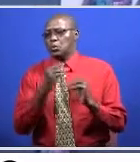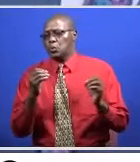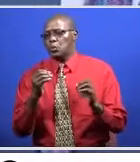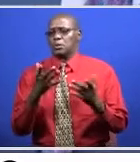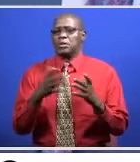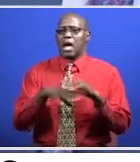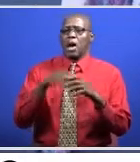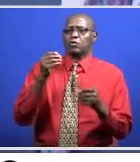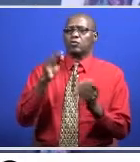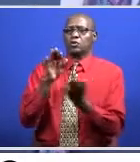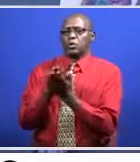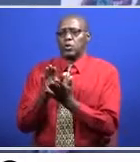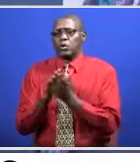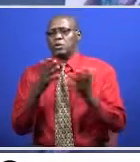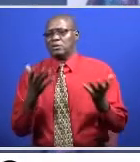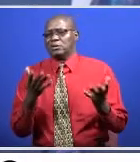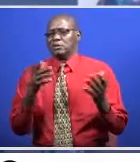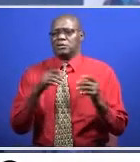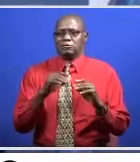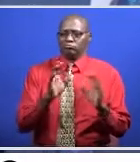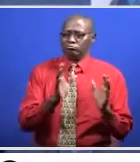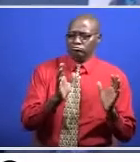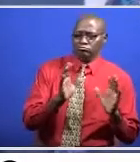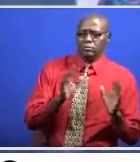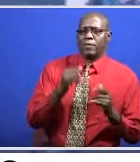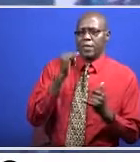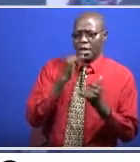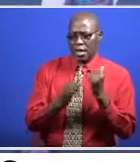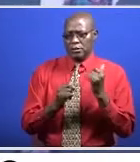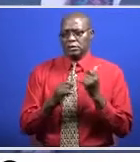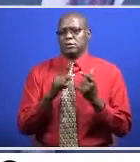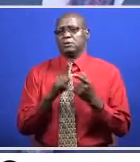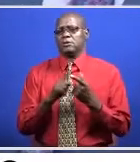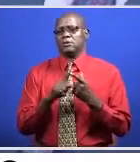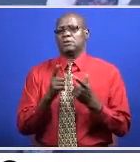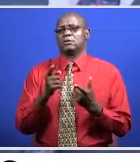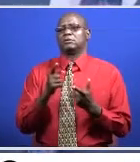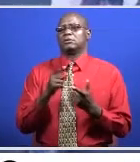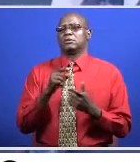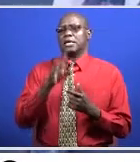and actually focus on solving those problems. And the last one really is to reposition KEMSA